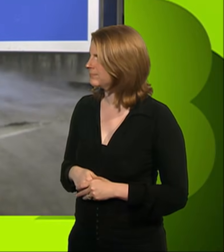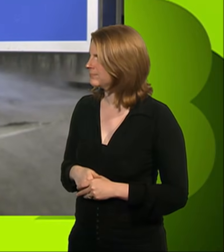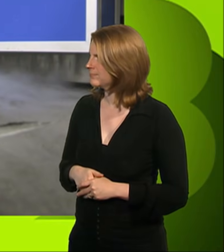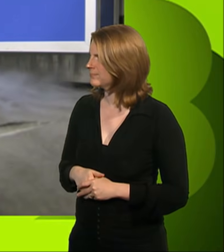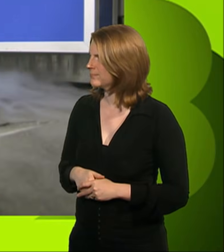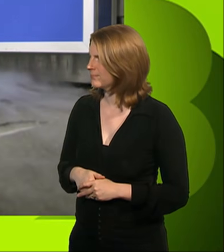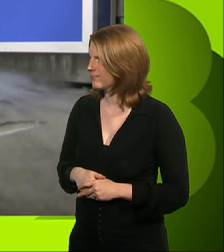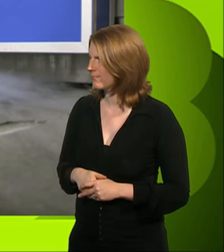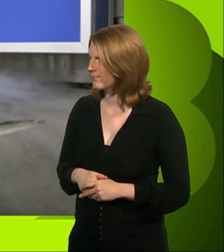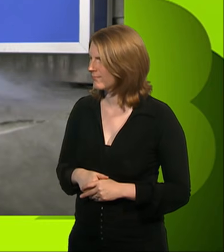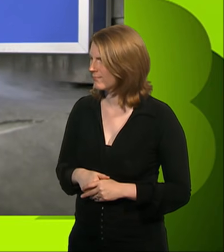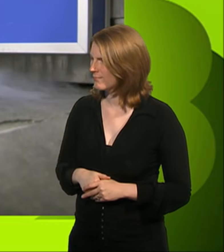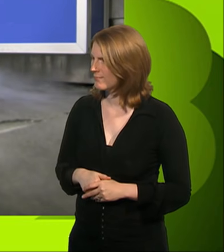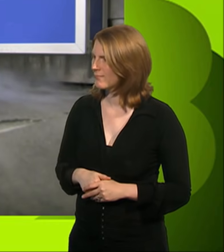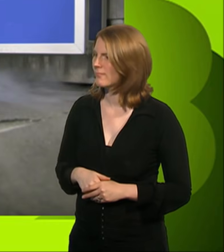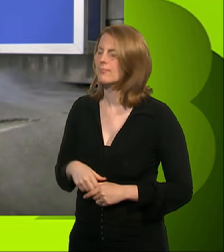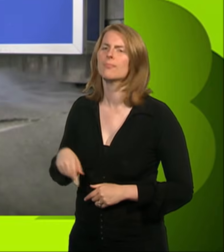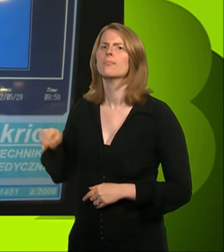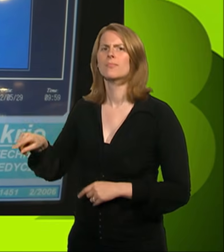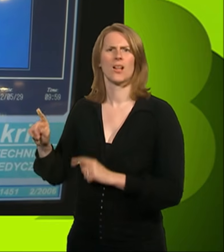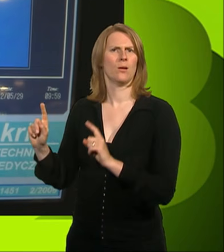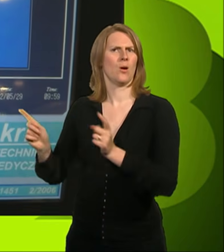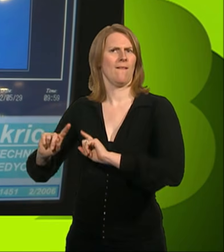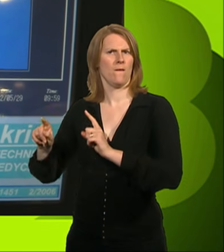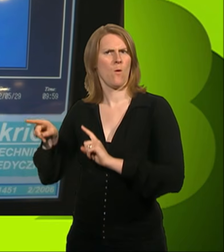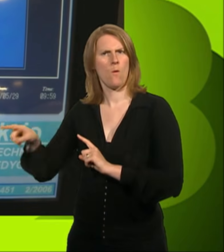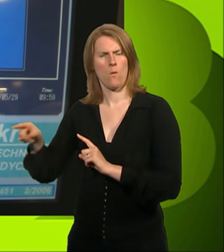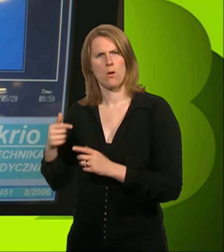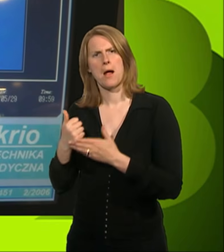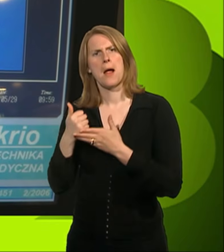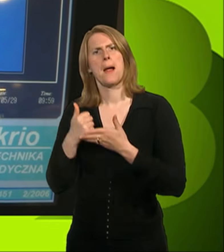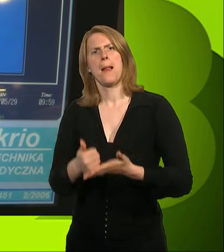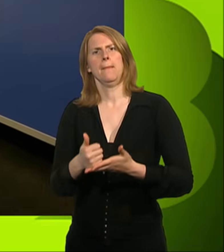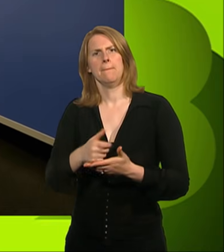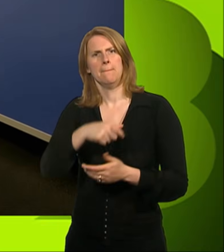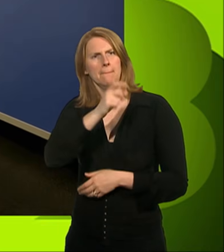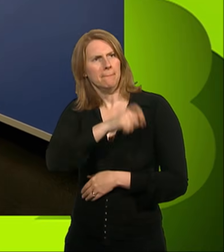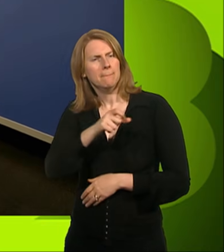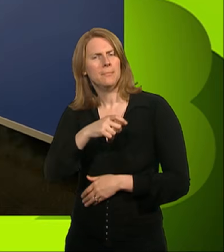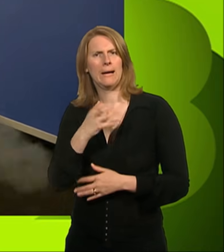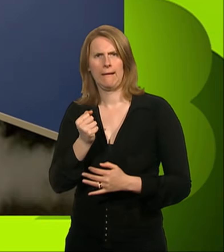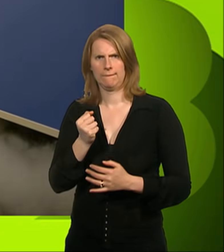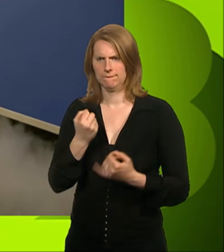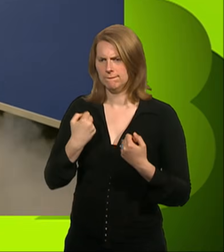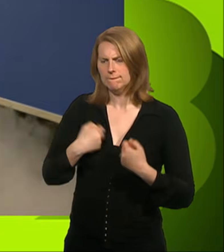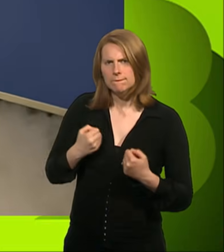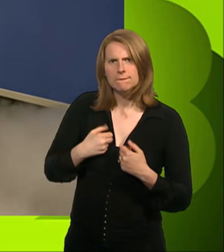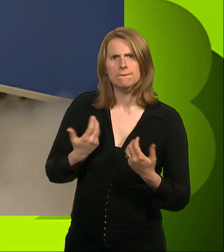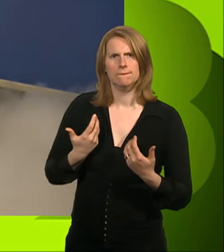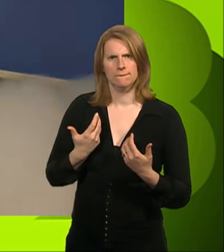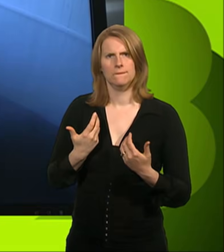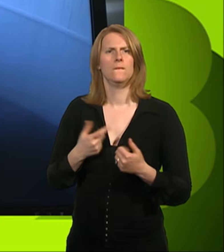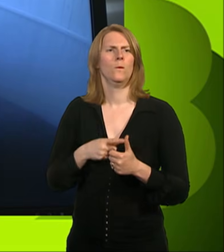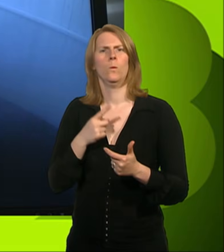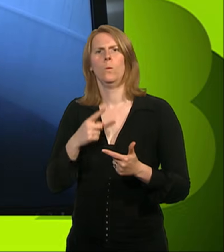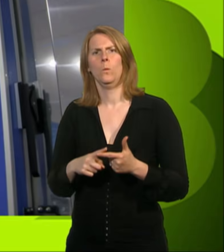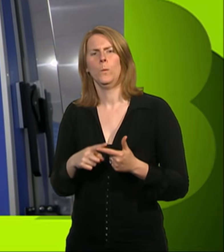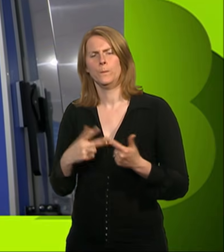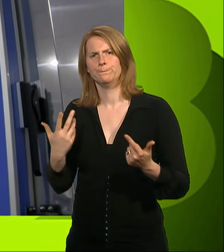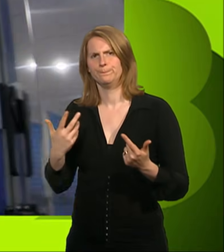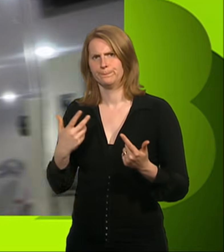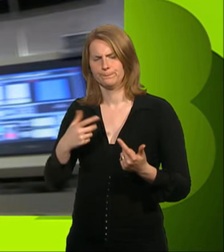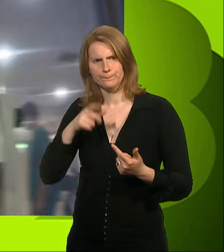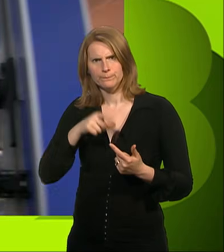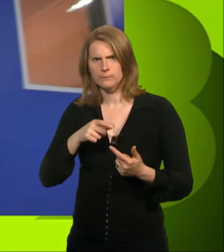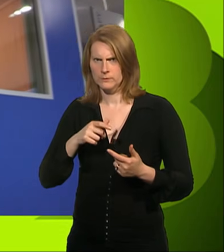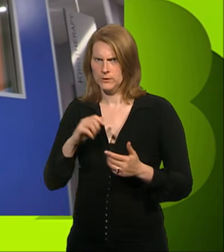A cryogenic chamber is a freezing cold room used to treat common health conditions and help top athletes recover from injury, helping to repair